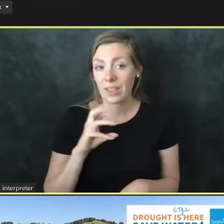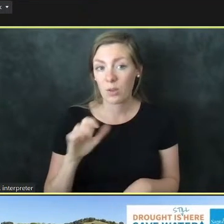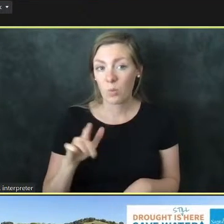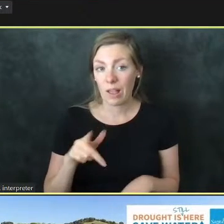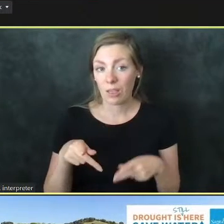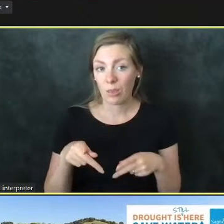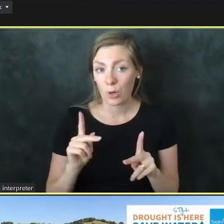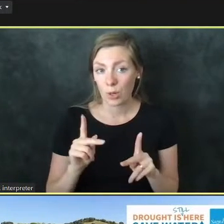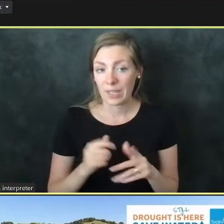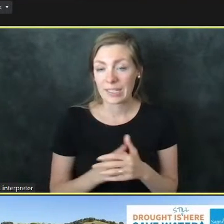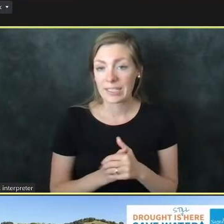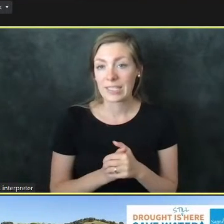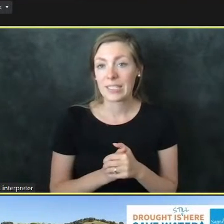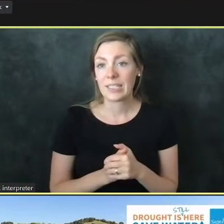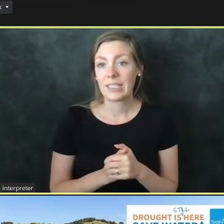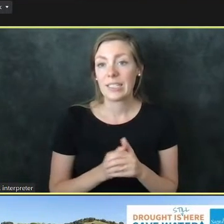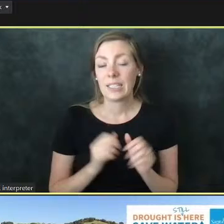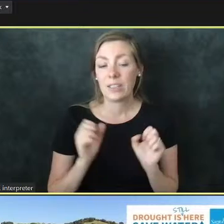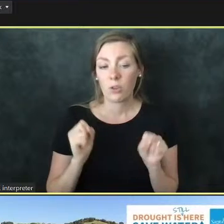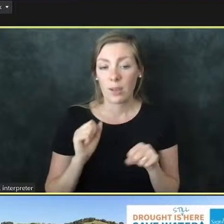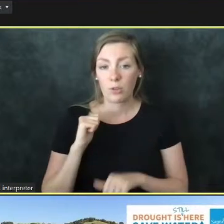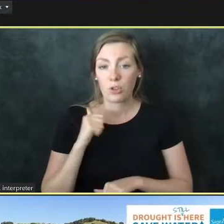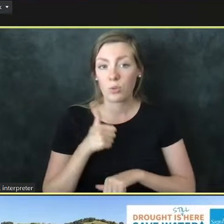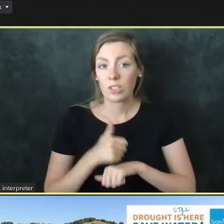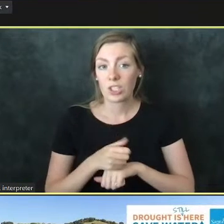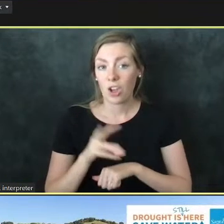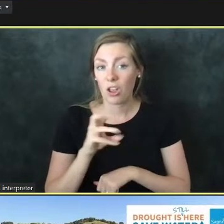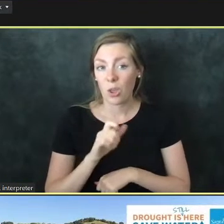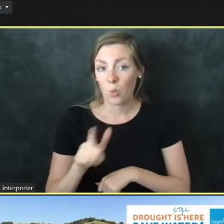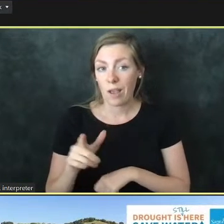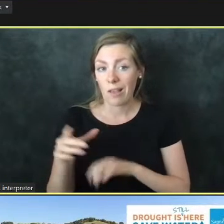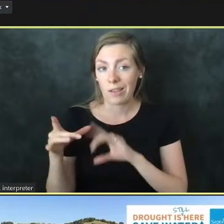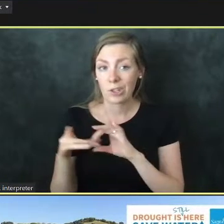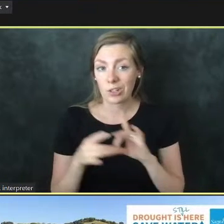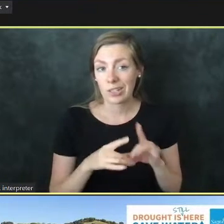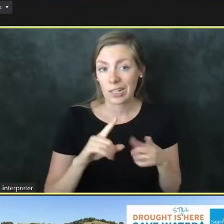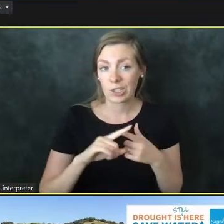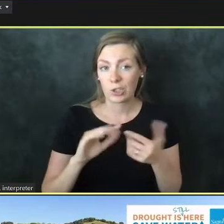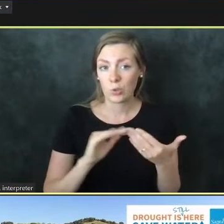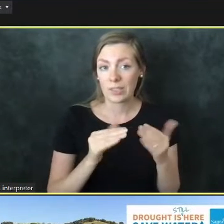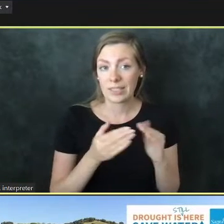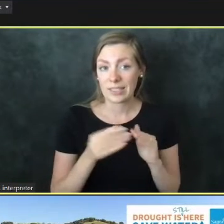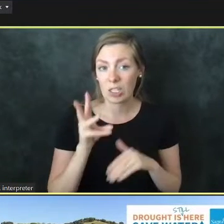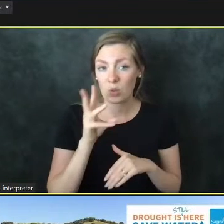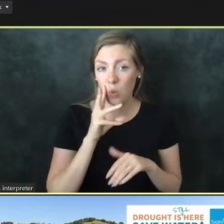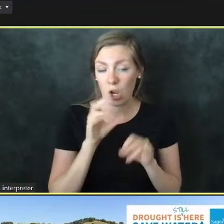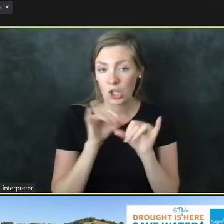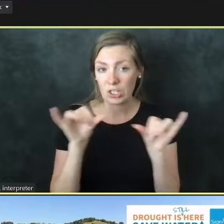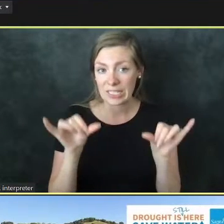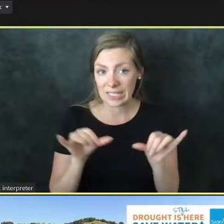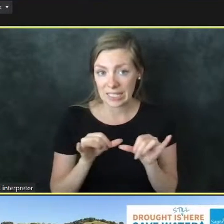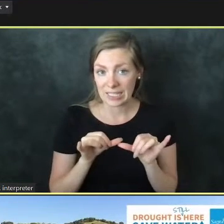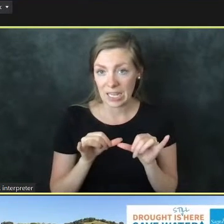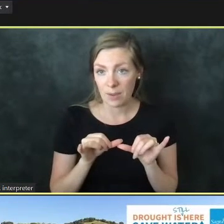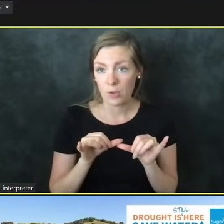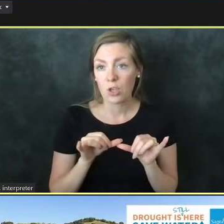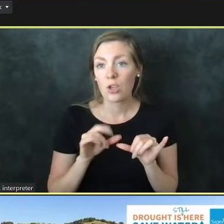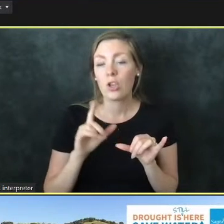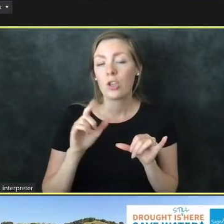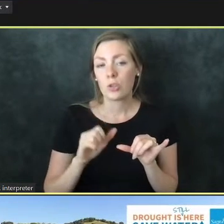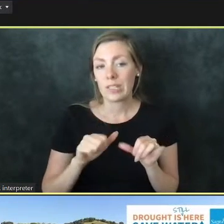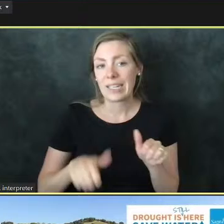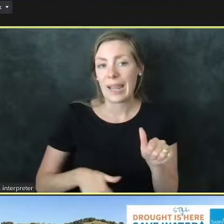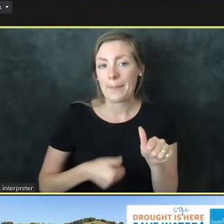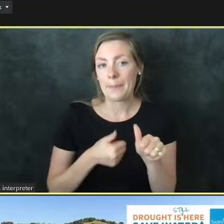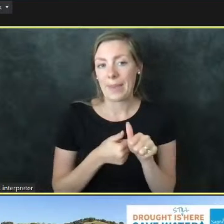and todos los if you are procesos, going to install a well and you're connected to the van a city water instalar un system, pozo you will have to put con in un a sistema de backflow agua, van a